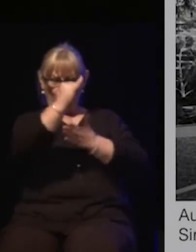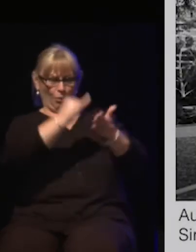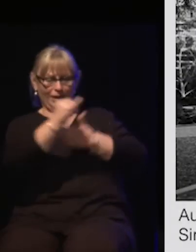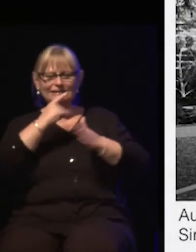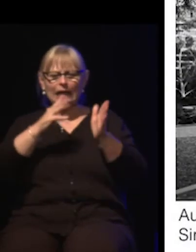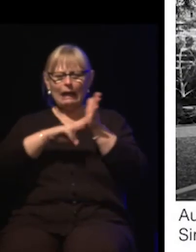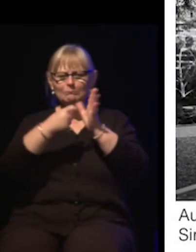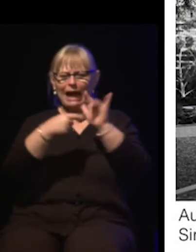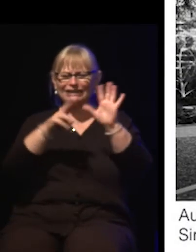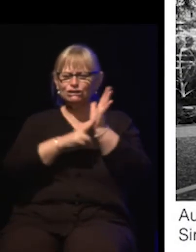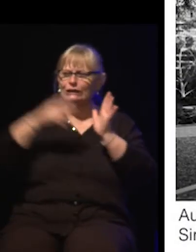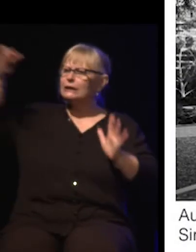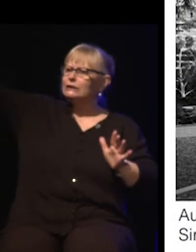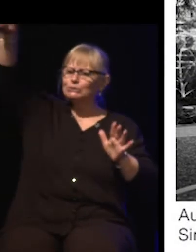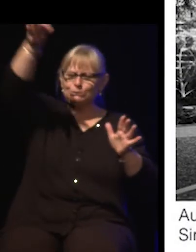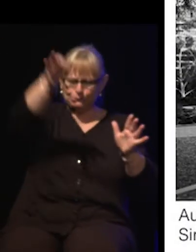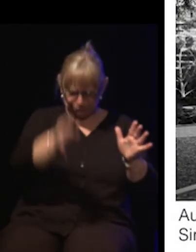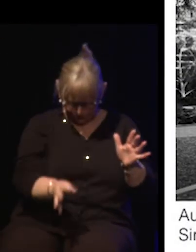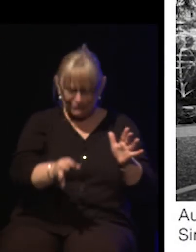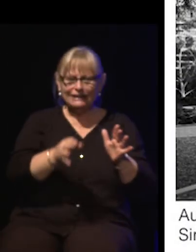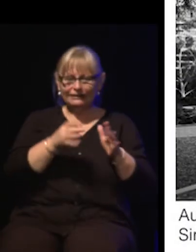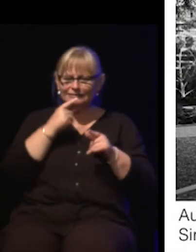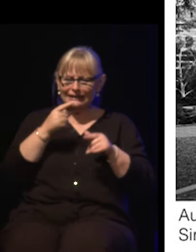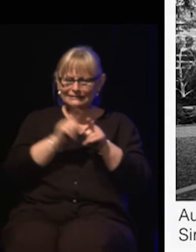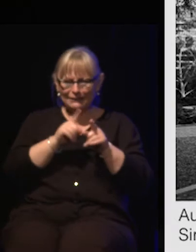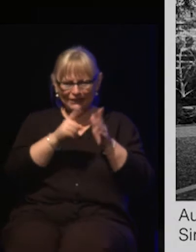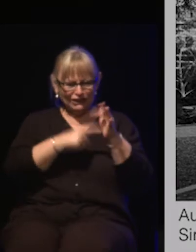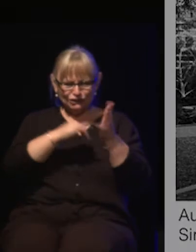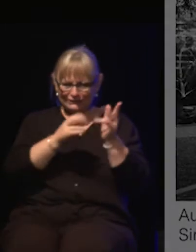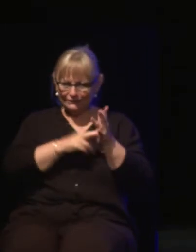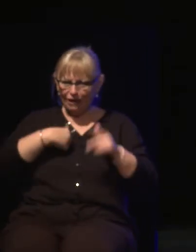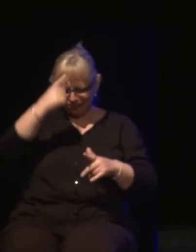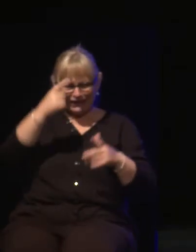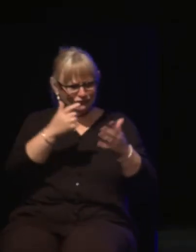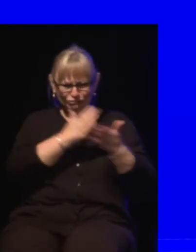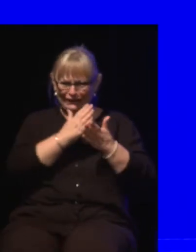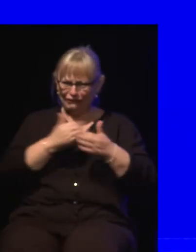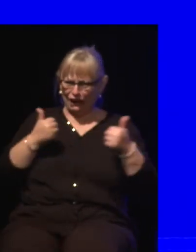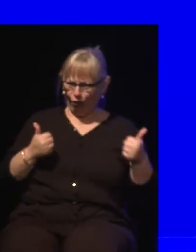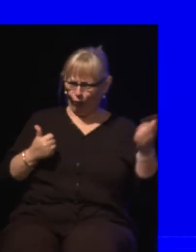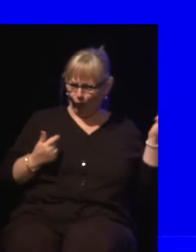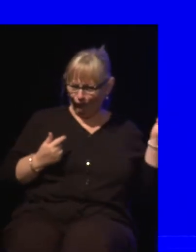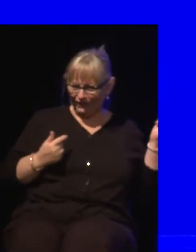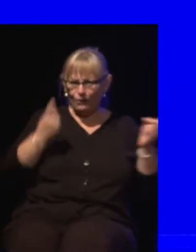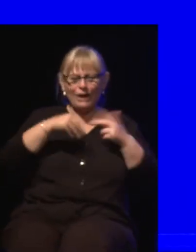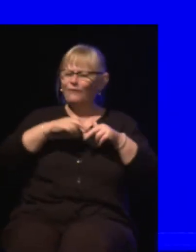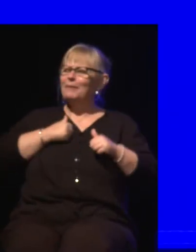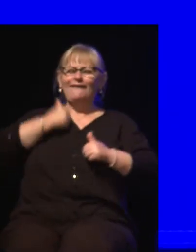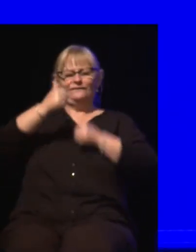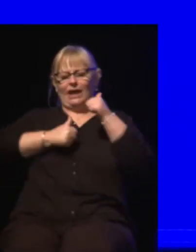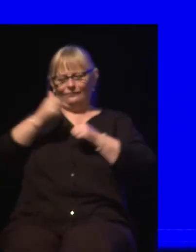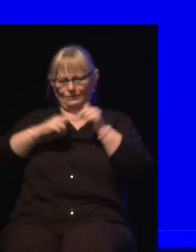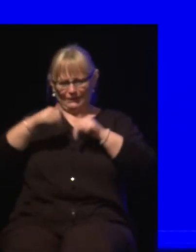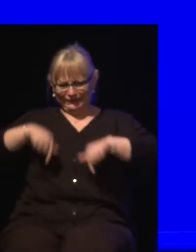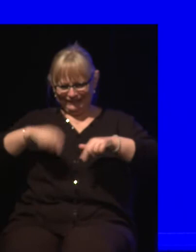Martian embassy. It is kind of Jetsons-like, I have to give them that, but I think it's pretty cool. It's actually one of my favorite buildings here.